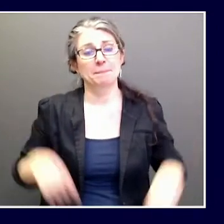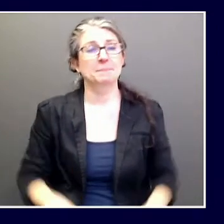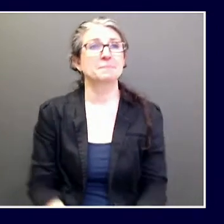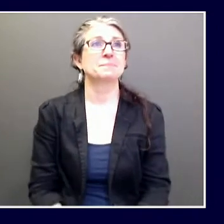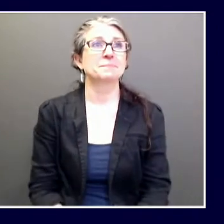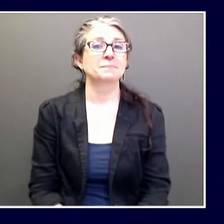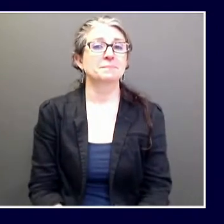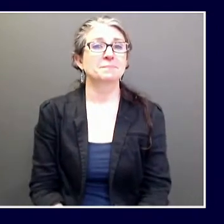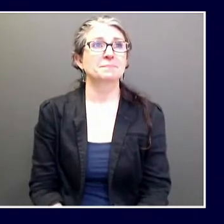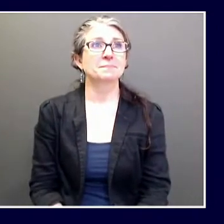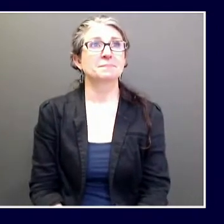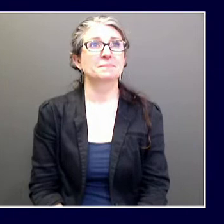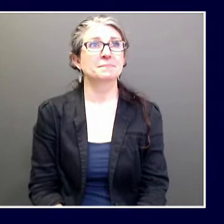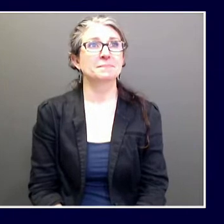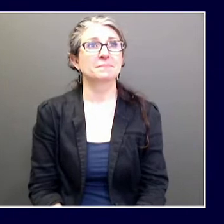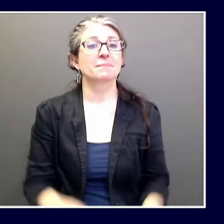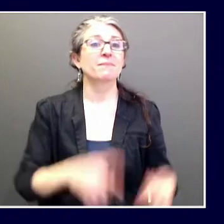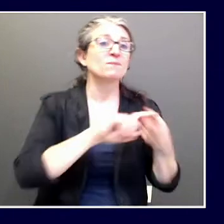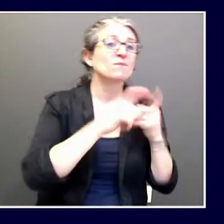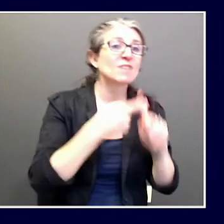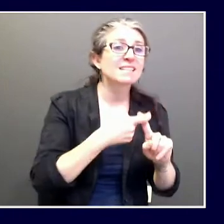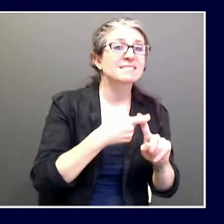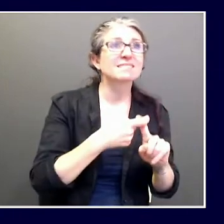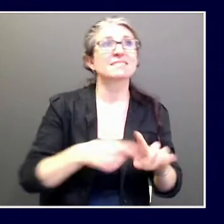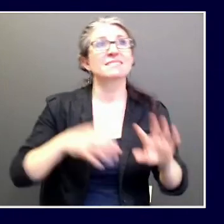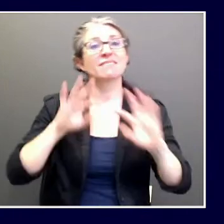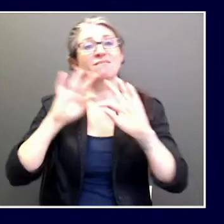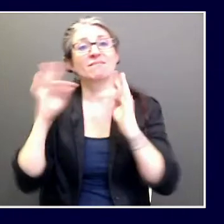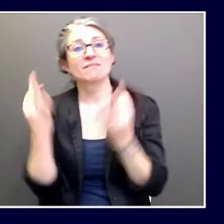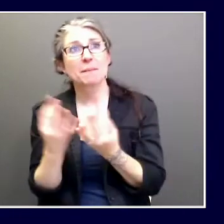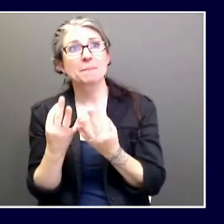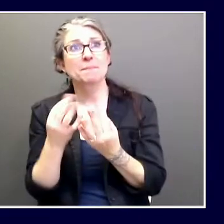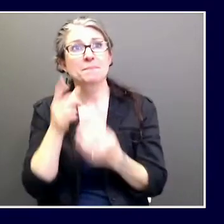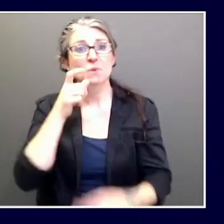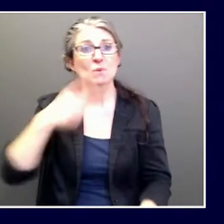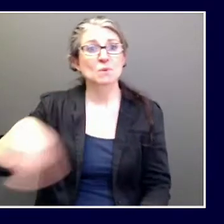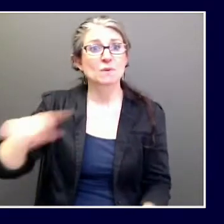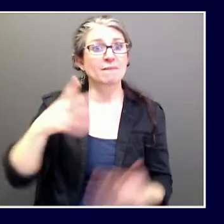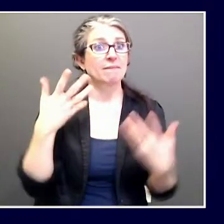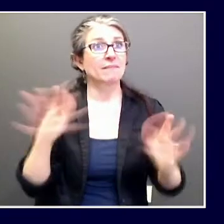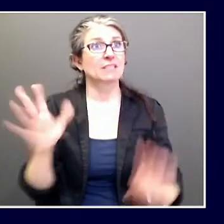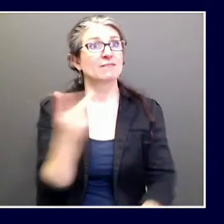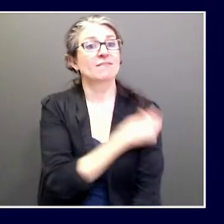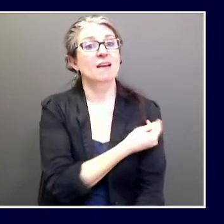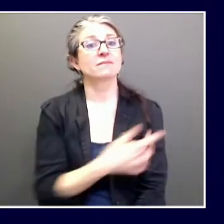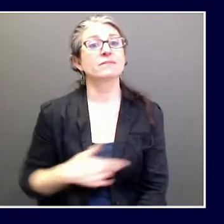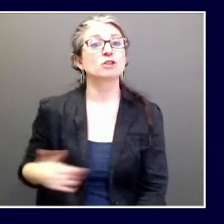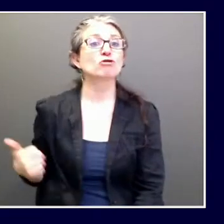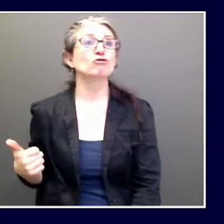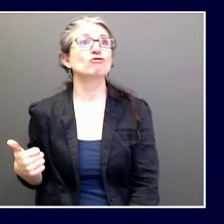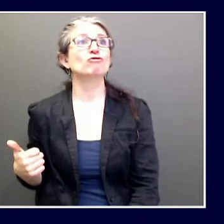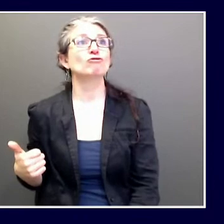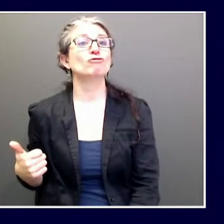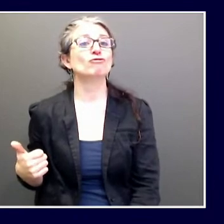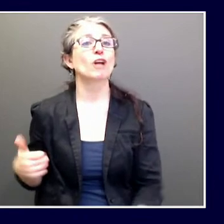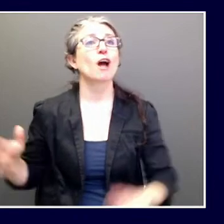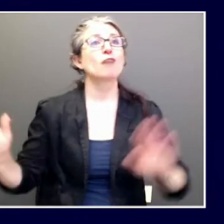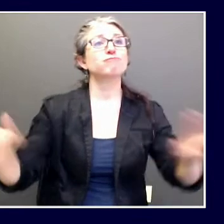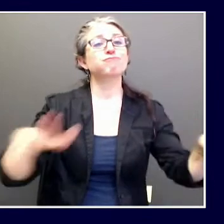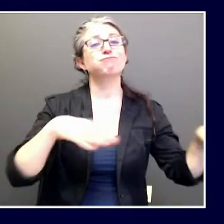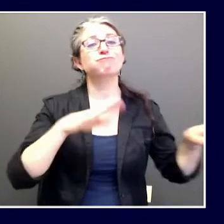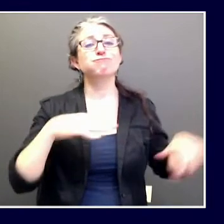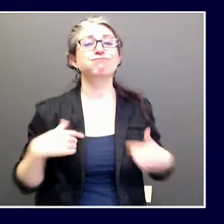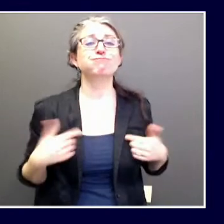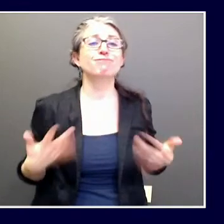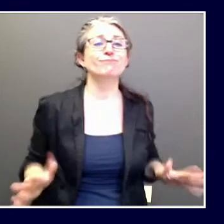family members, compatriots who themselves got vaccinated and found it to be a good thing to do for themselves or their family. We're looking at ways that we can